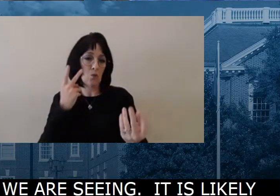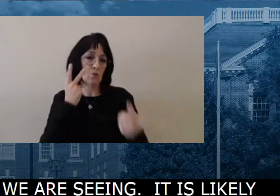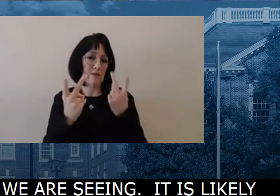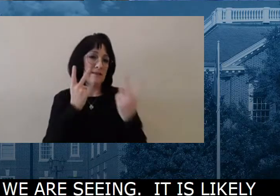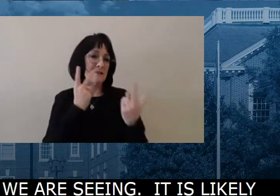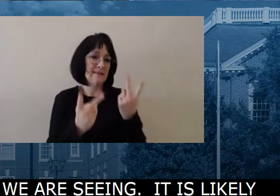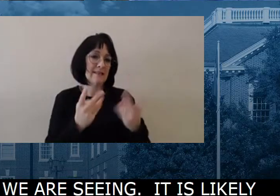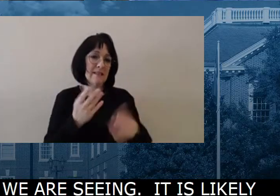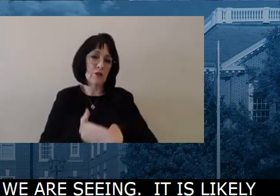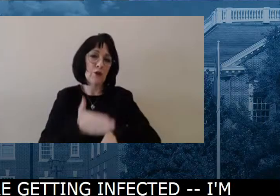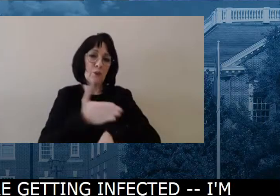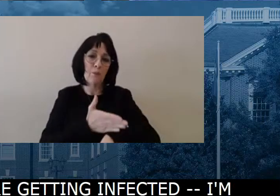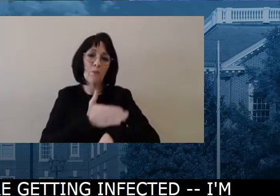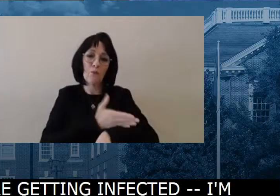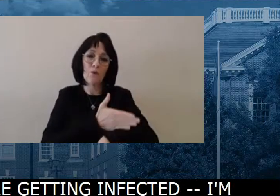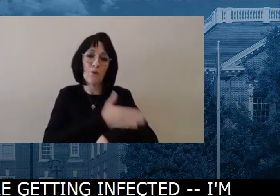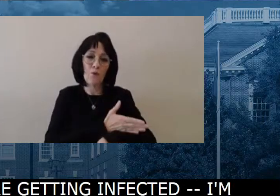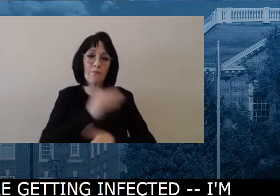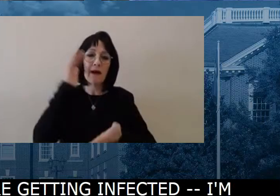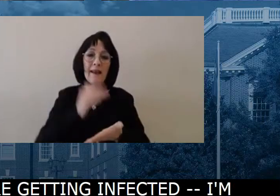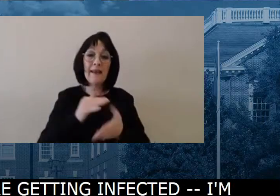spread of the infection.